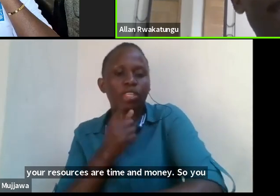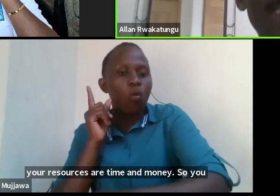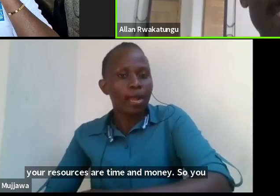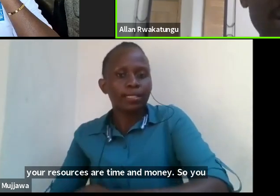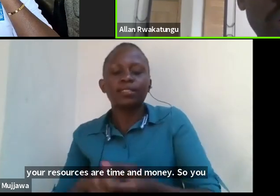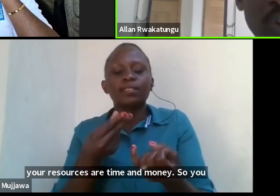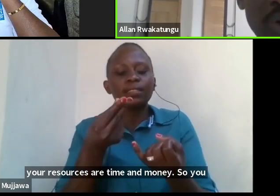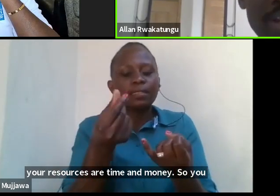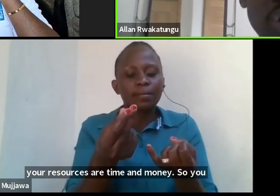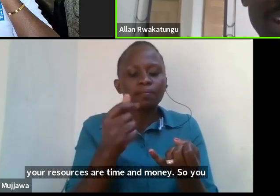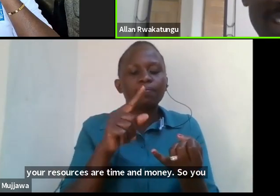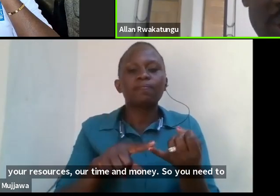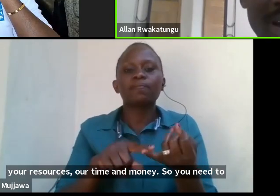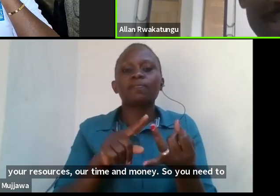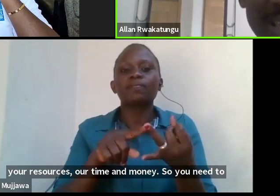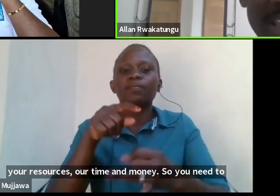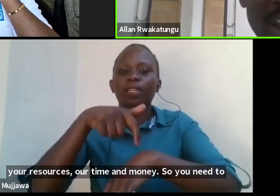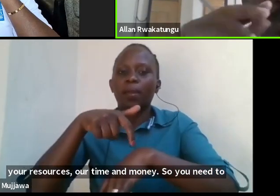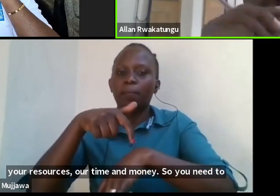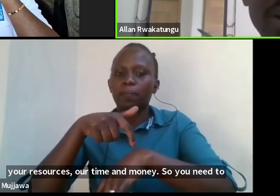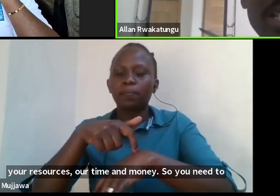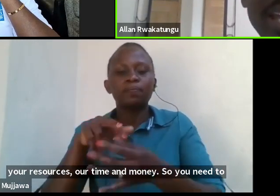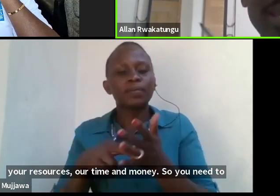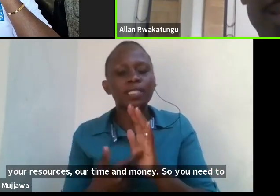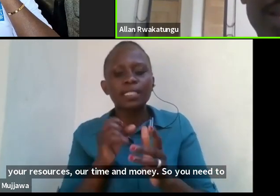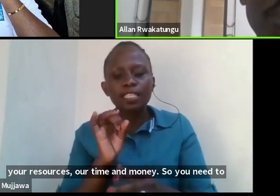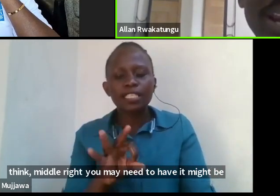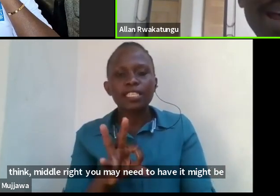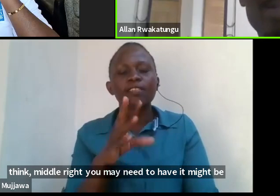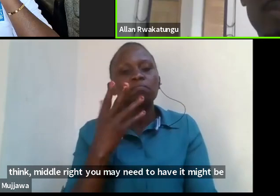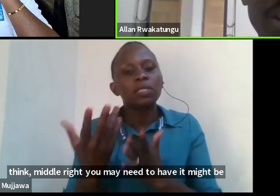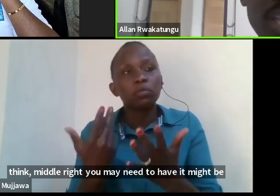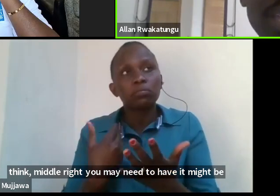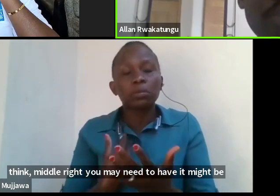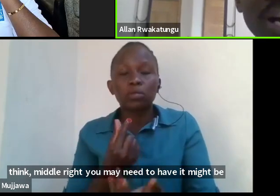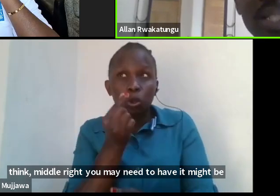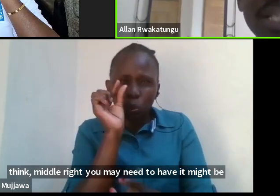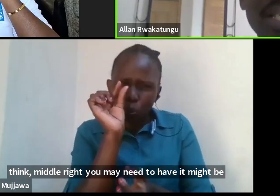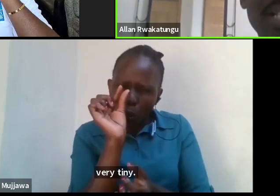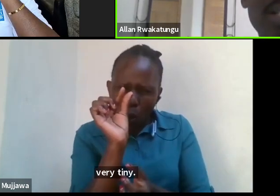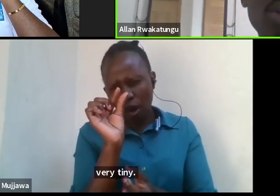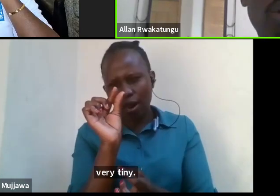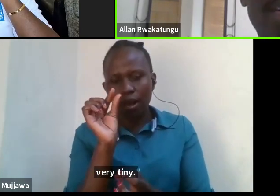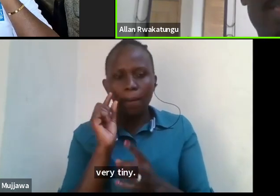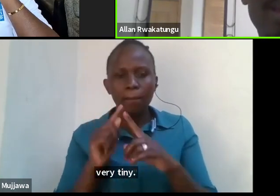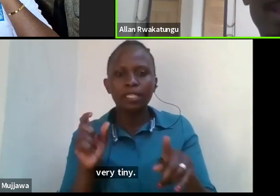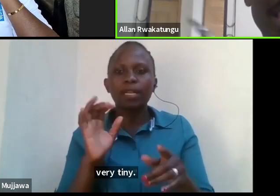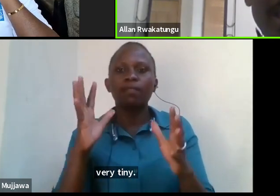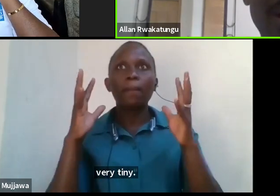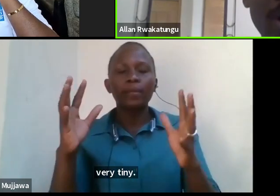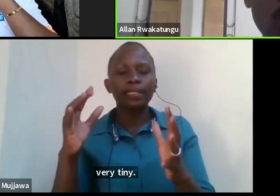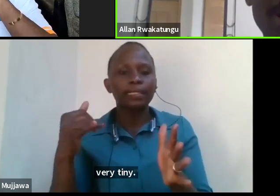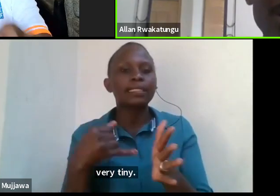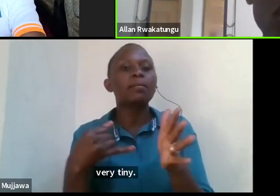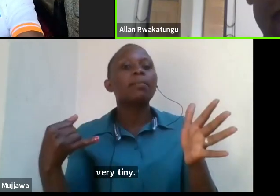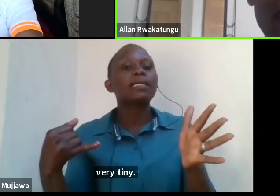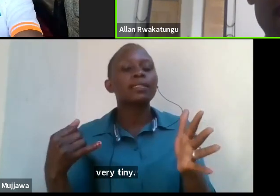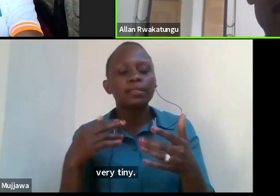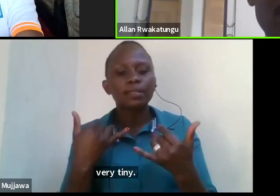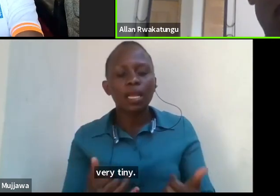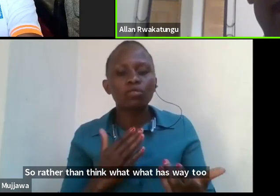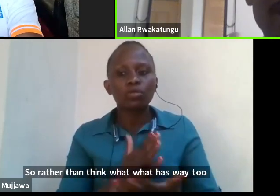think needle, right? You know, needle has, it might be very tiny, but it has a very big impact. So rather than think, what